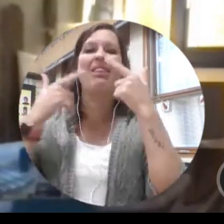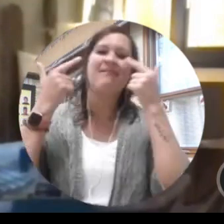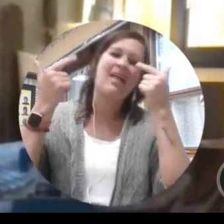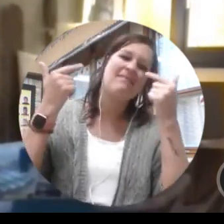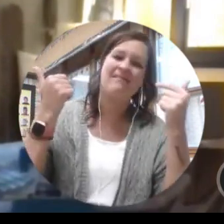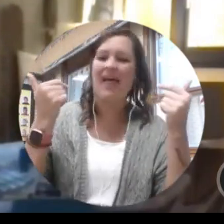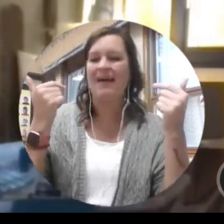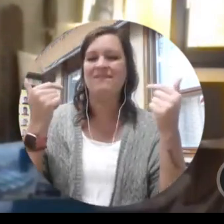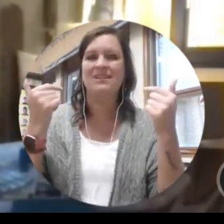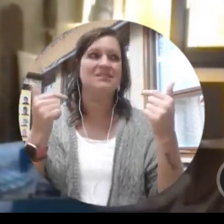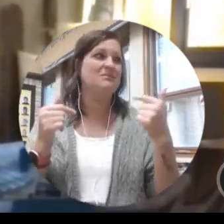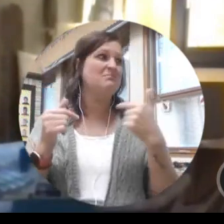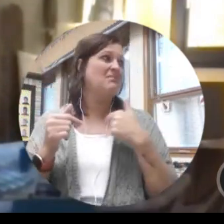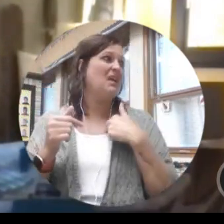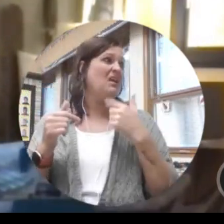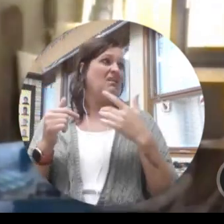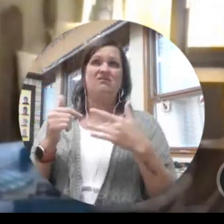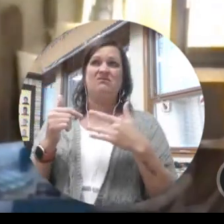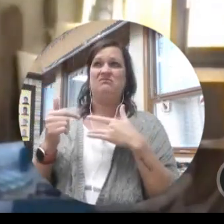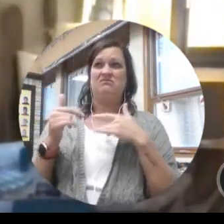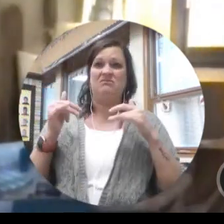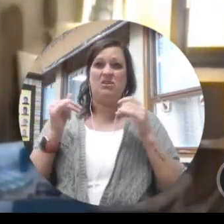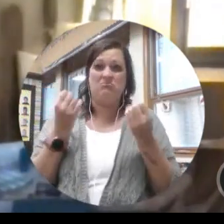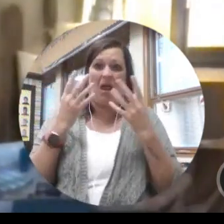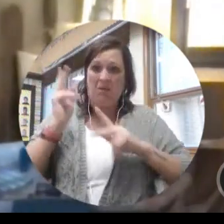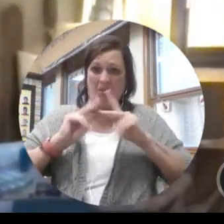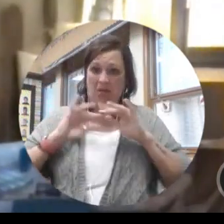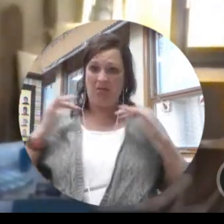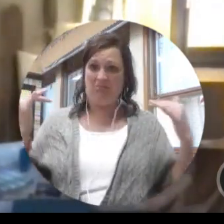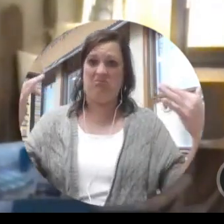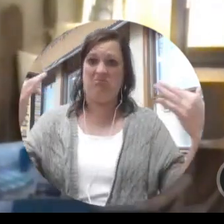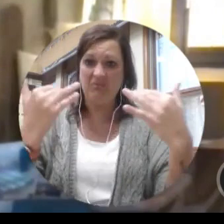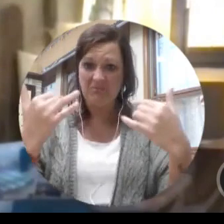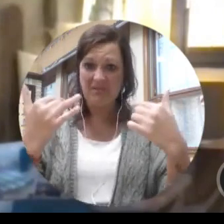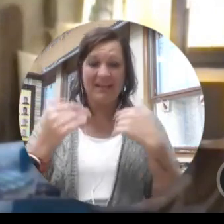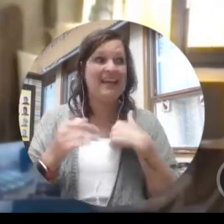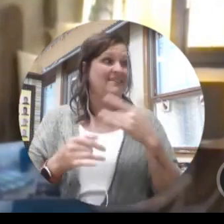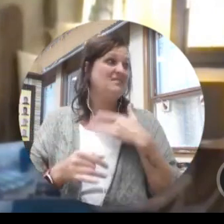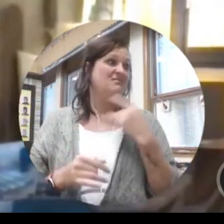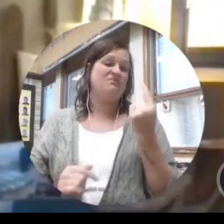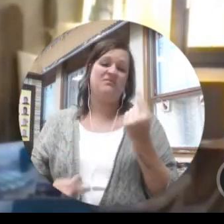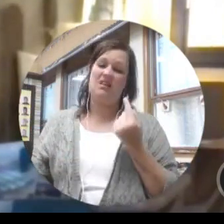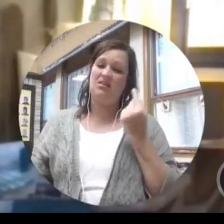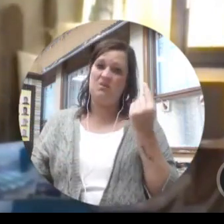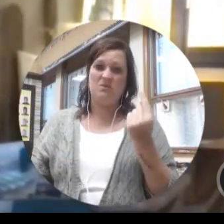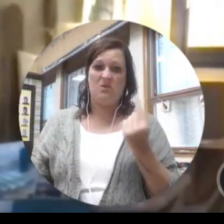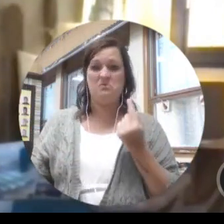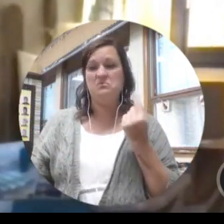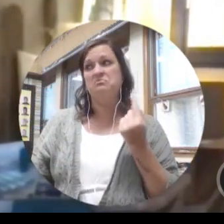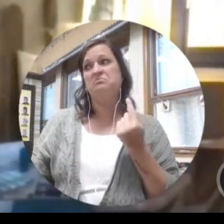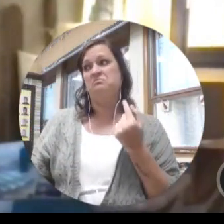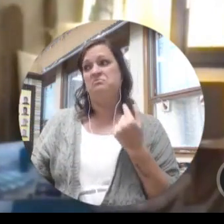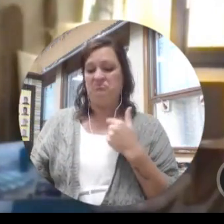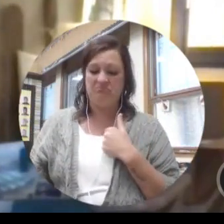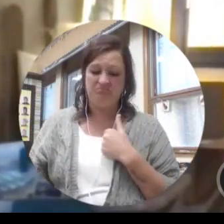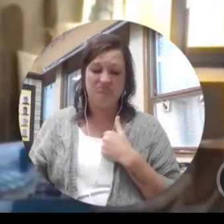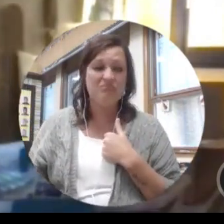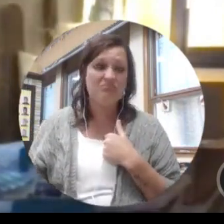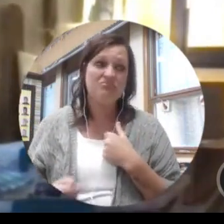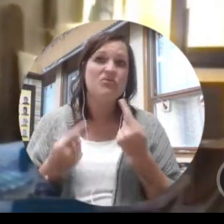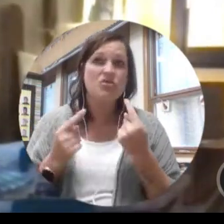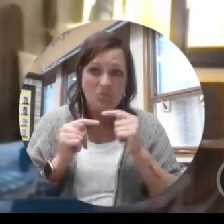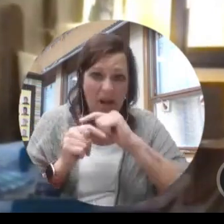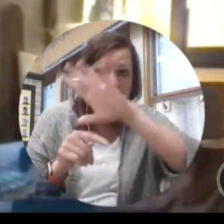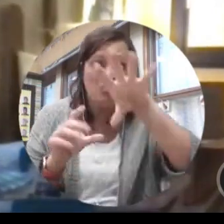knew you could be surrounded by so many kids and still feel alone. I tried to stay focused on the boys at my table, but out of the corner of my eye, I